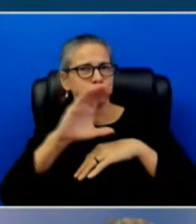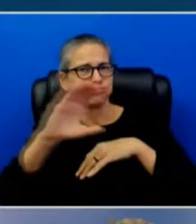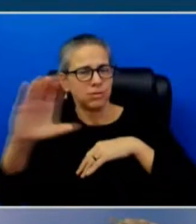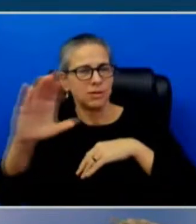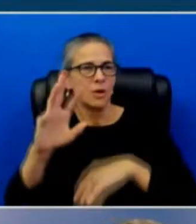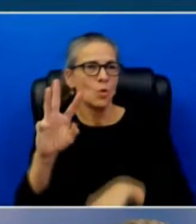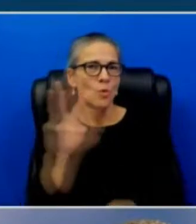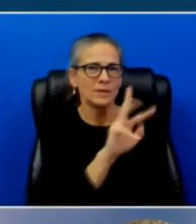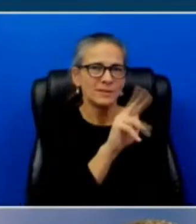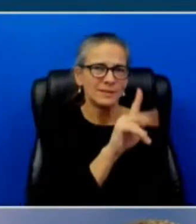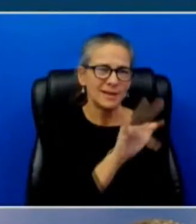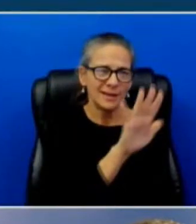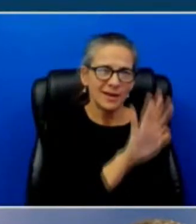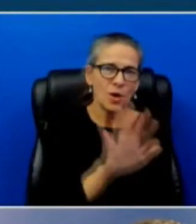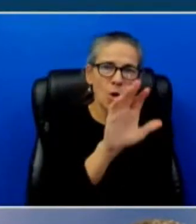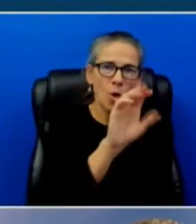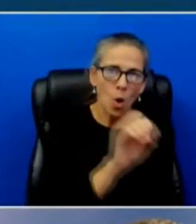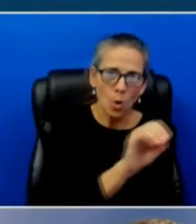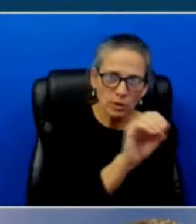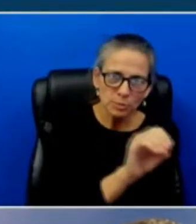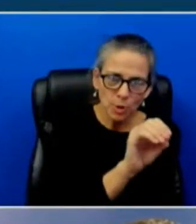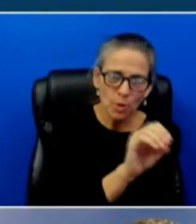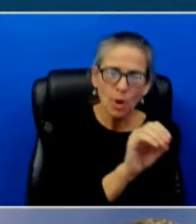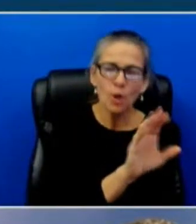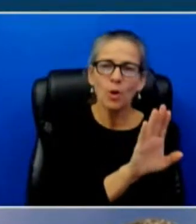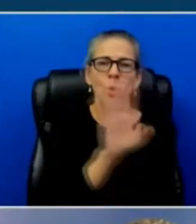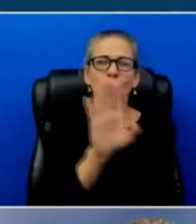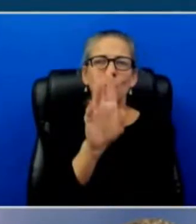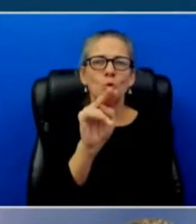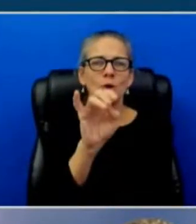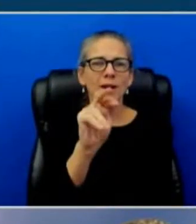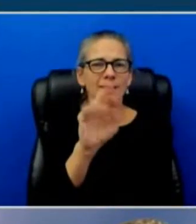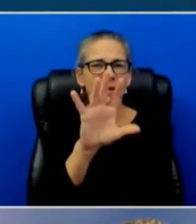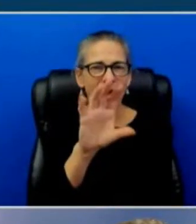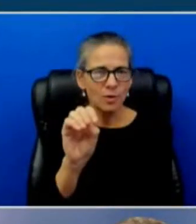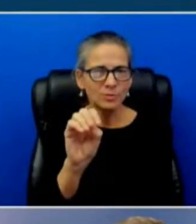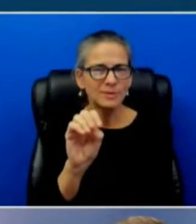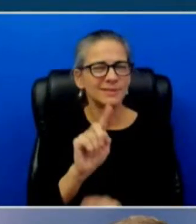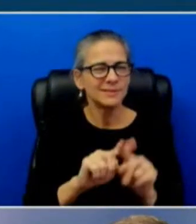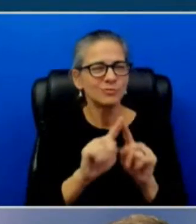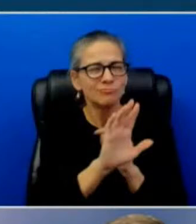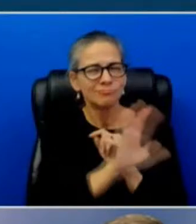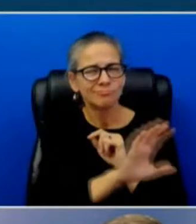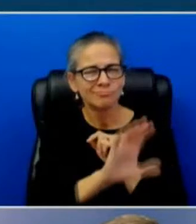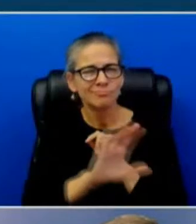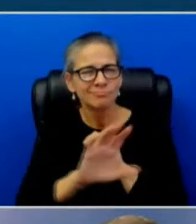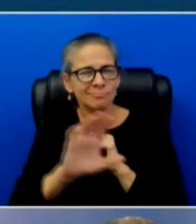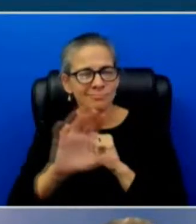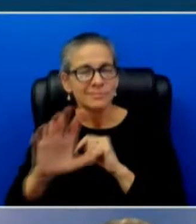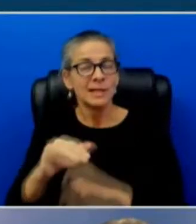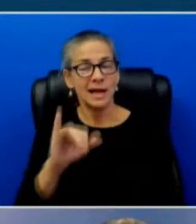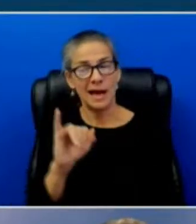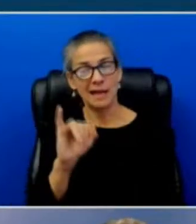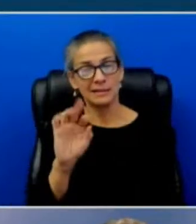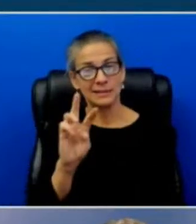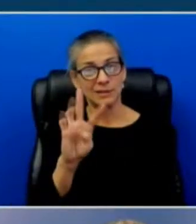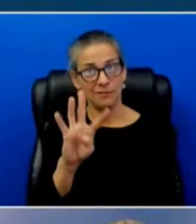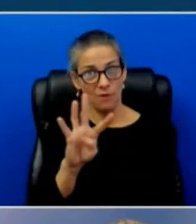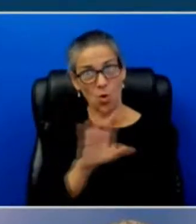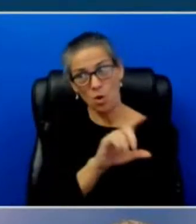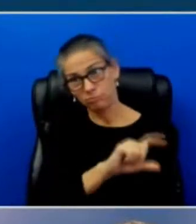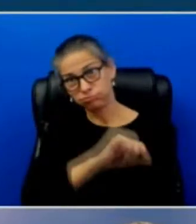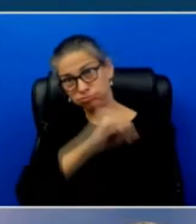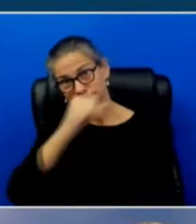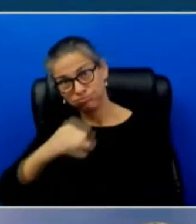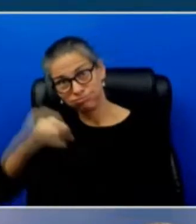the Owensboro area, Union County, and the surrounding counties. But certainly the I-64 corridor got a lot of snow